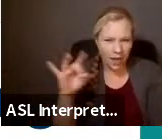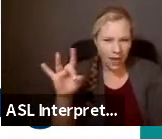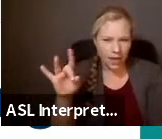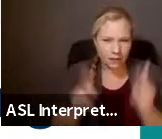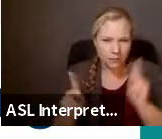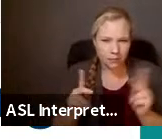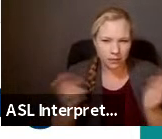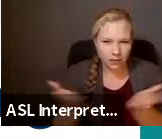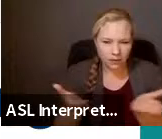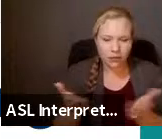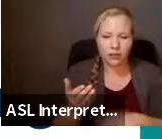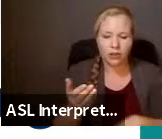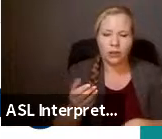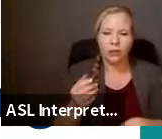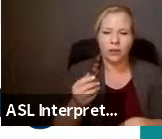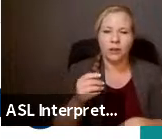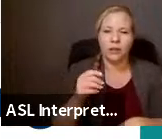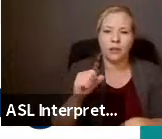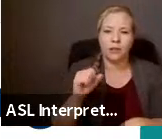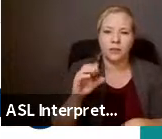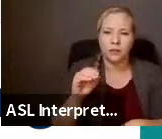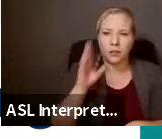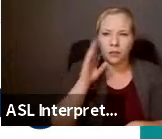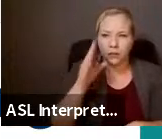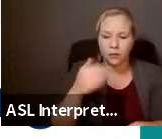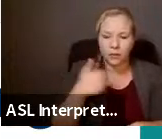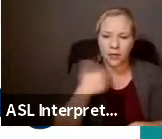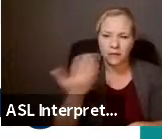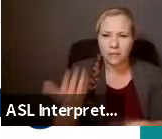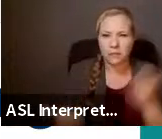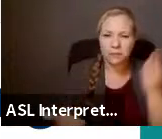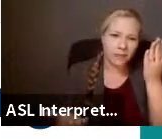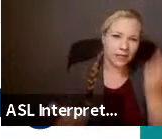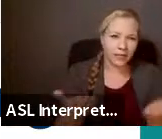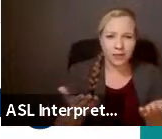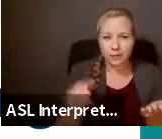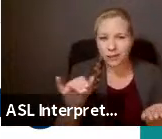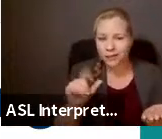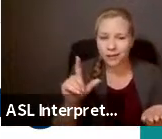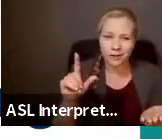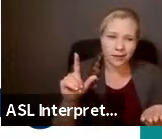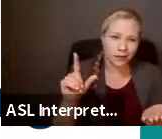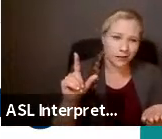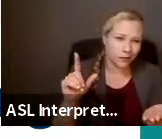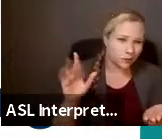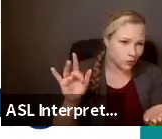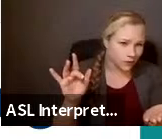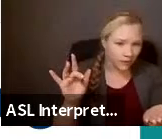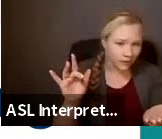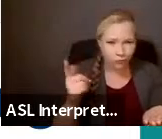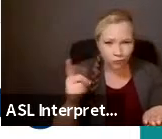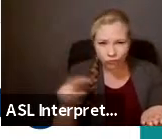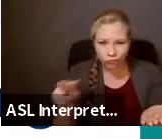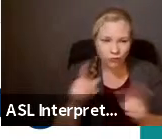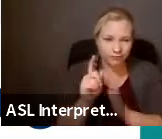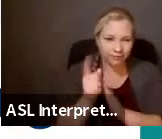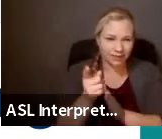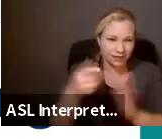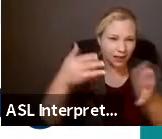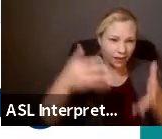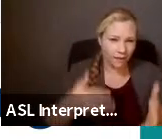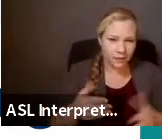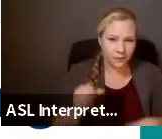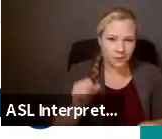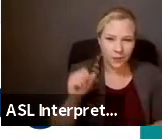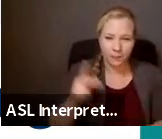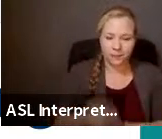about 25 minutes or so, 20 or so, 22 minutes. So right.